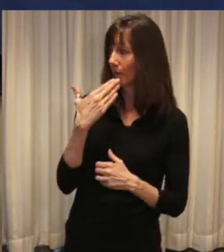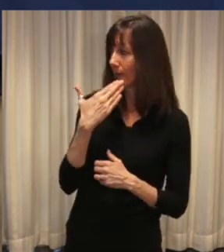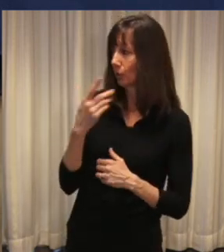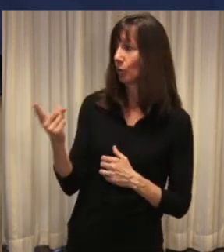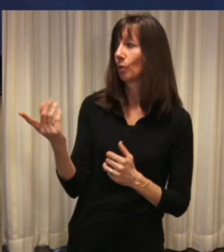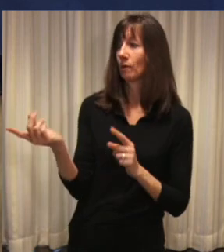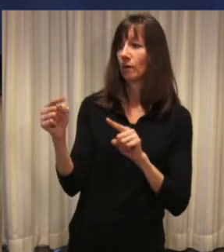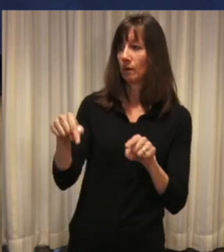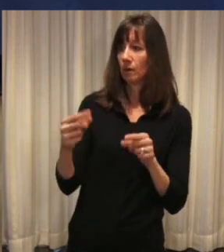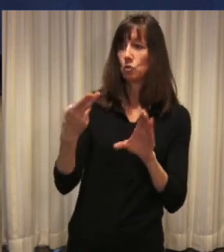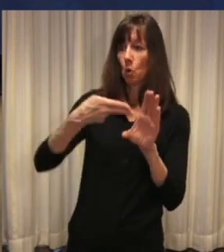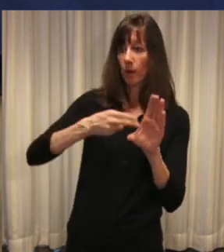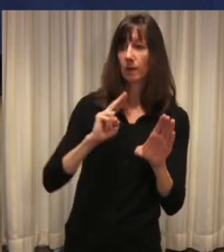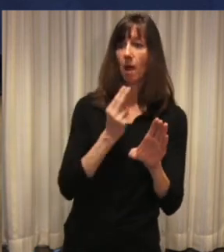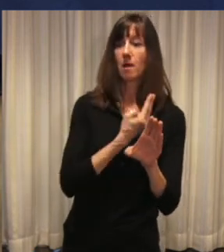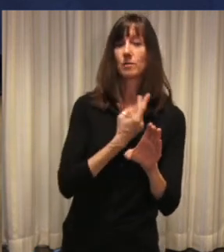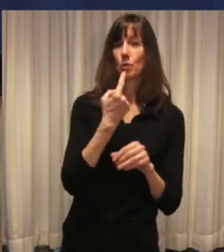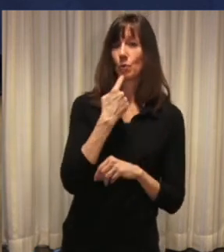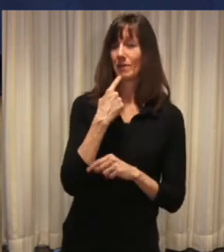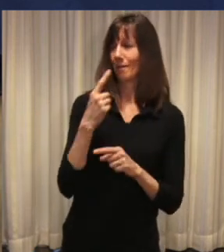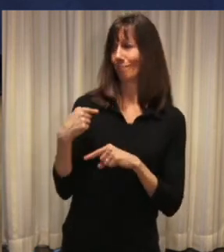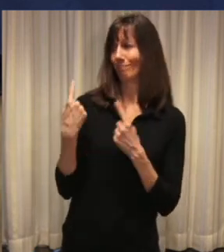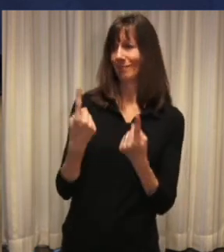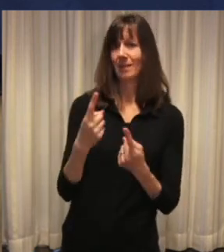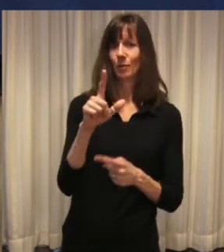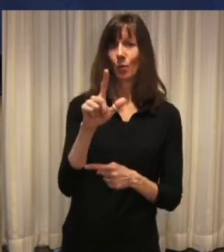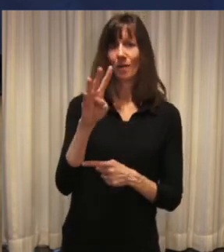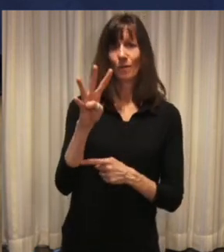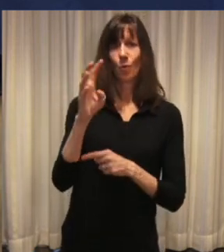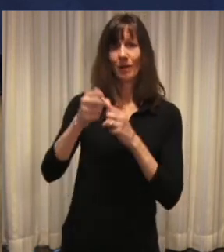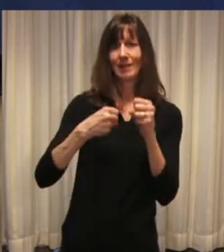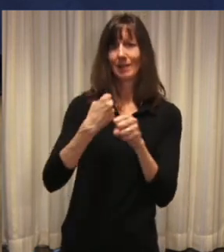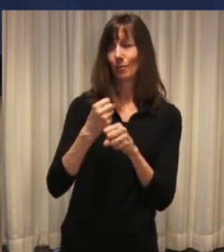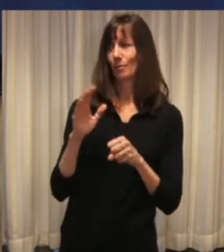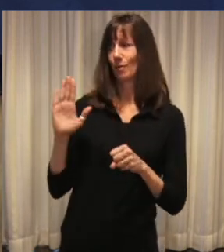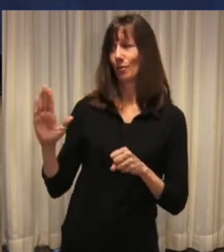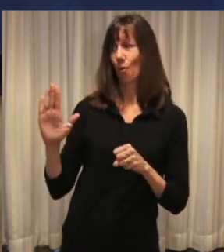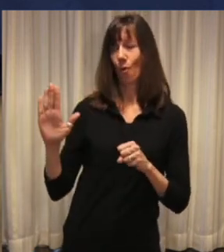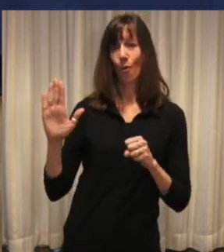education career. I'm sure you never saw this coming, but you,